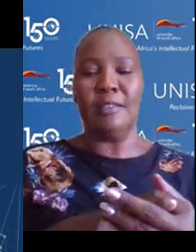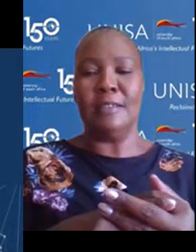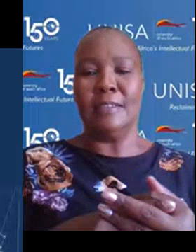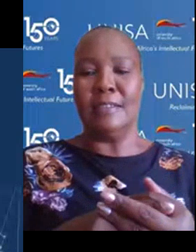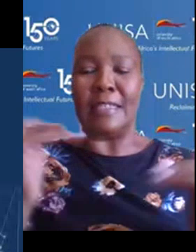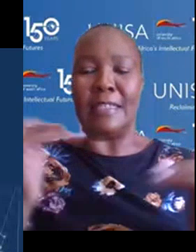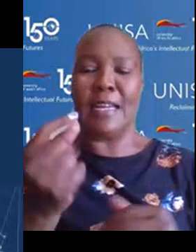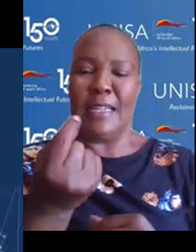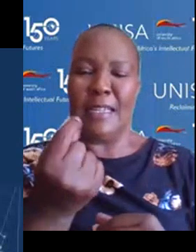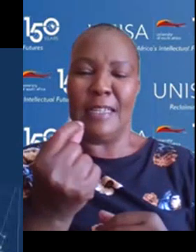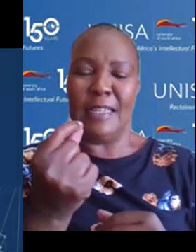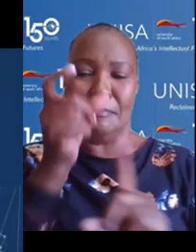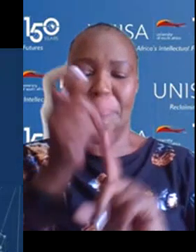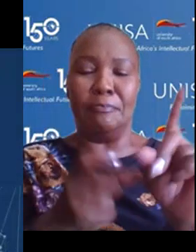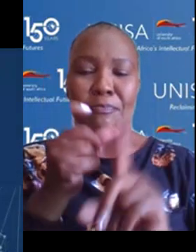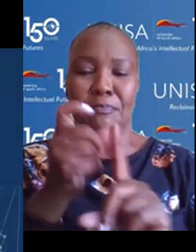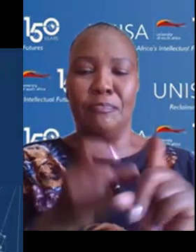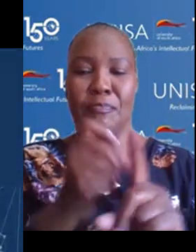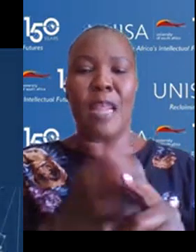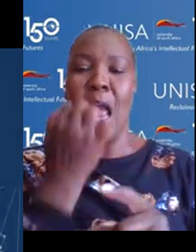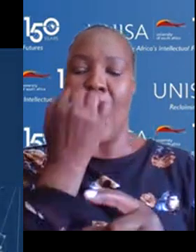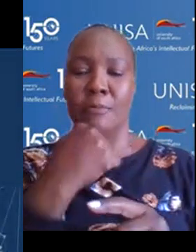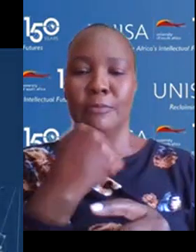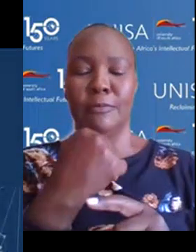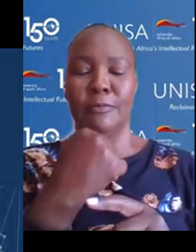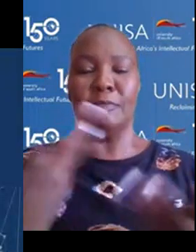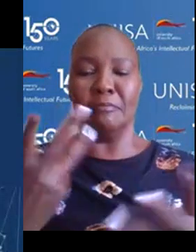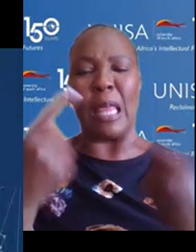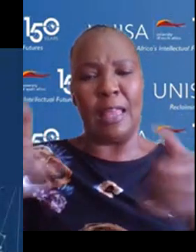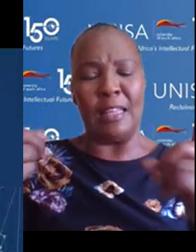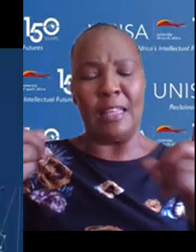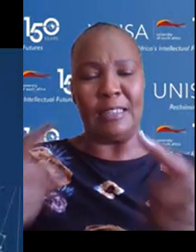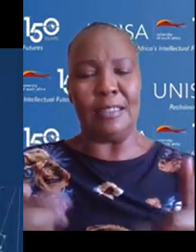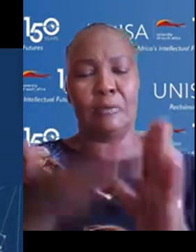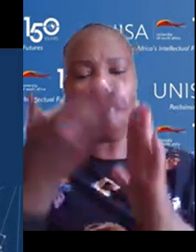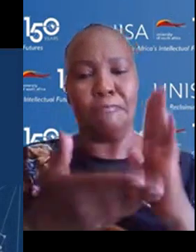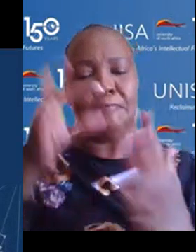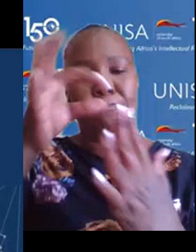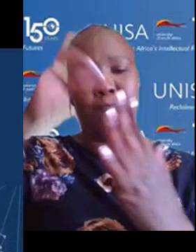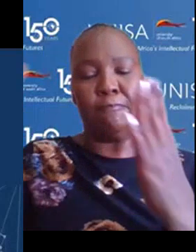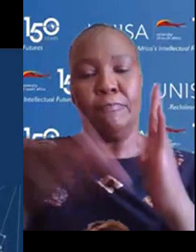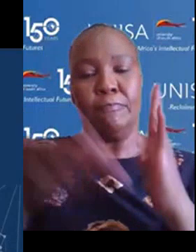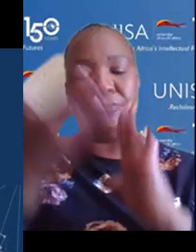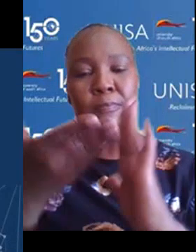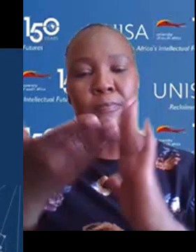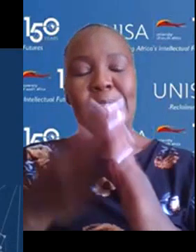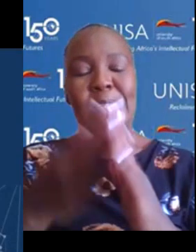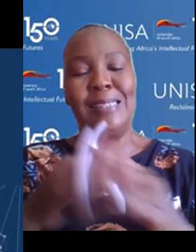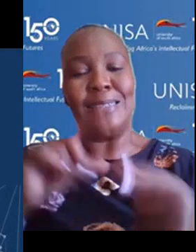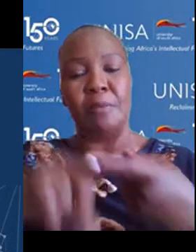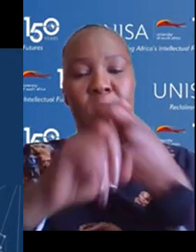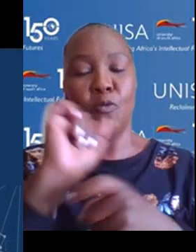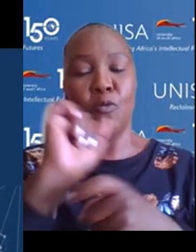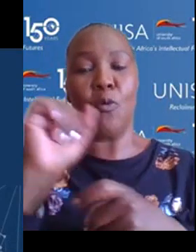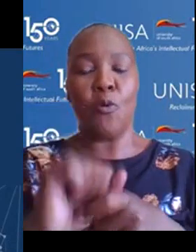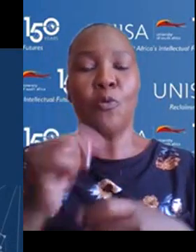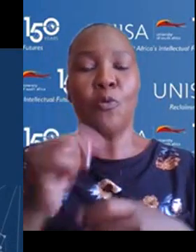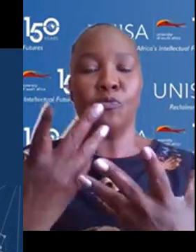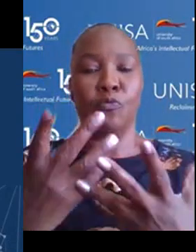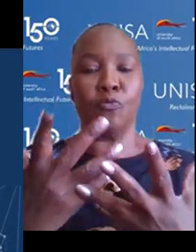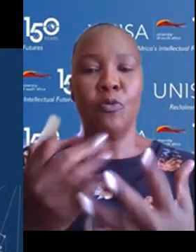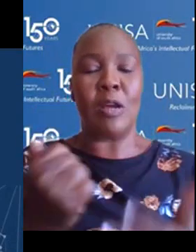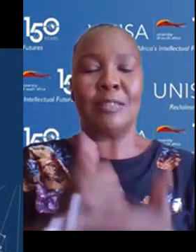It's quite new, and there's Apple and iOS. So yes, there's quite a few different options that you've got. So depending on your device,